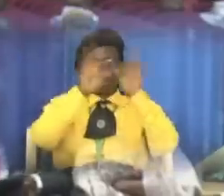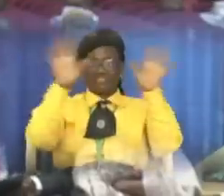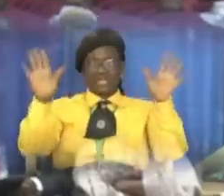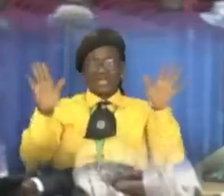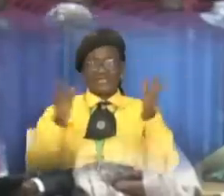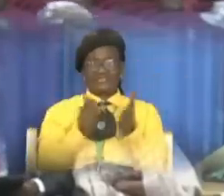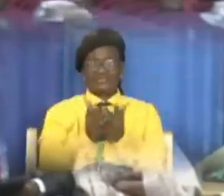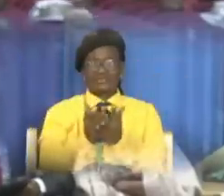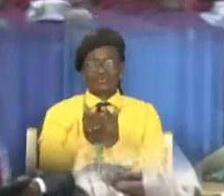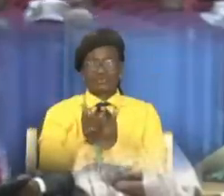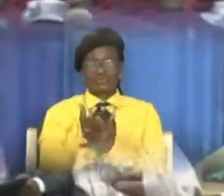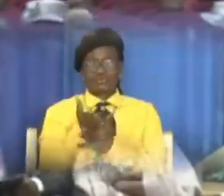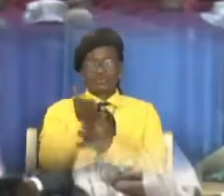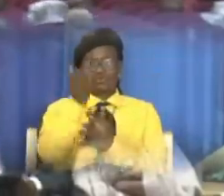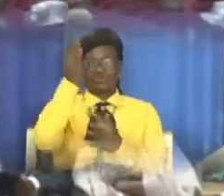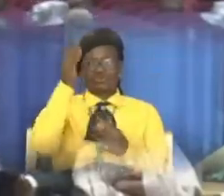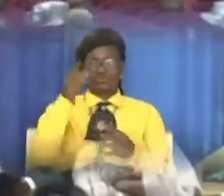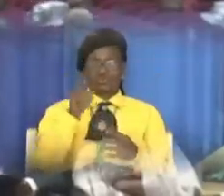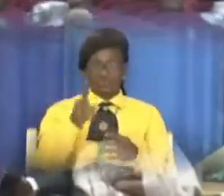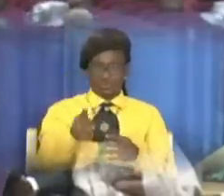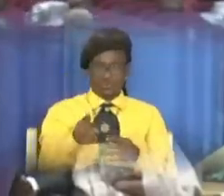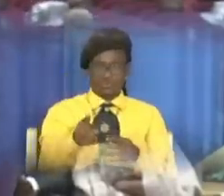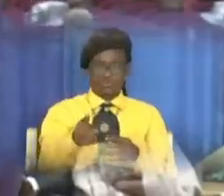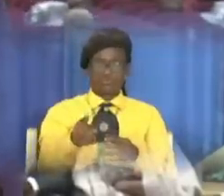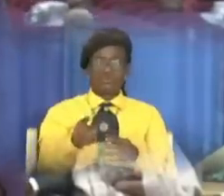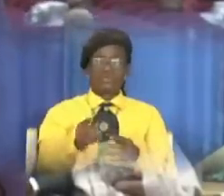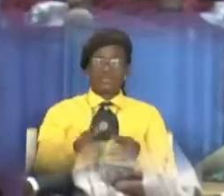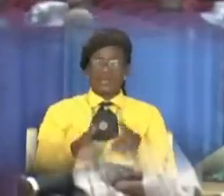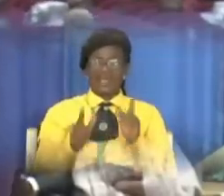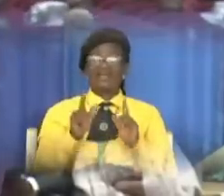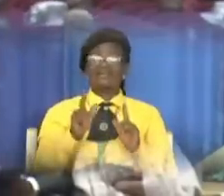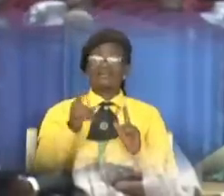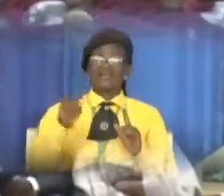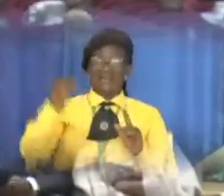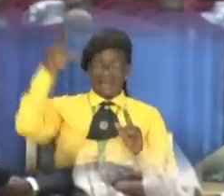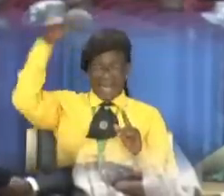Let the light of God shine through me.